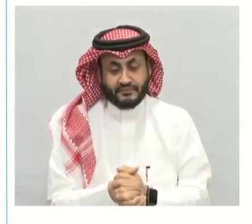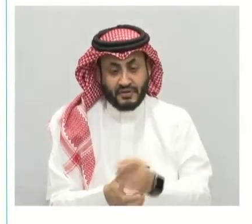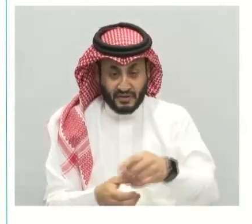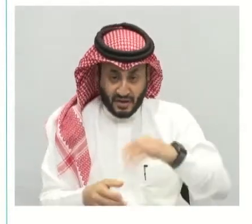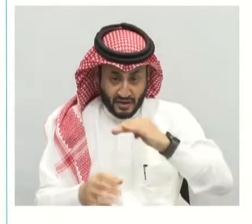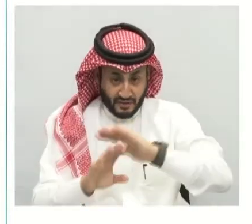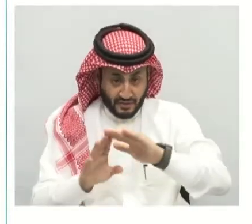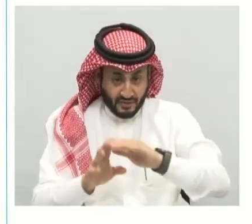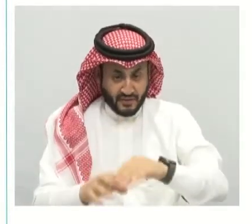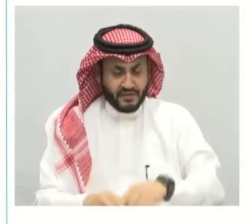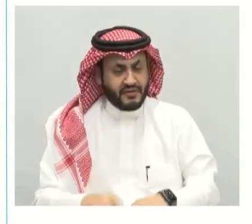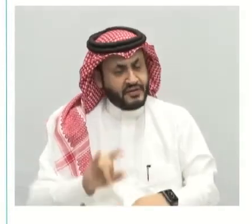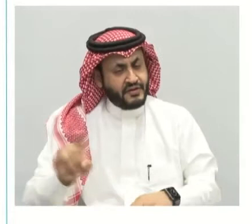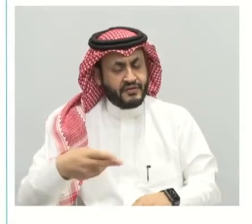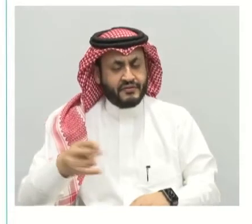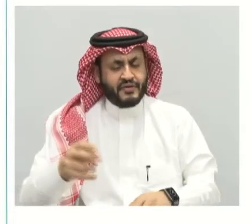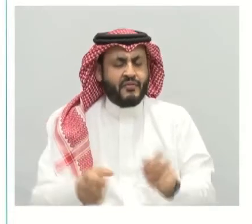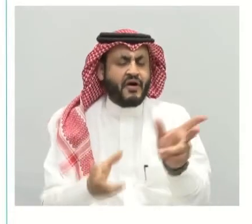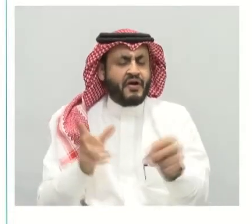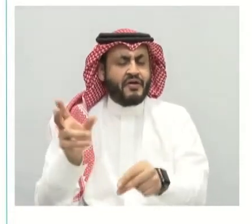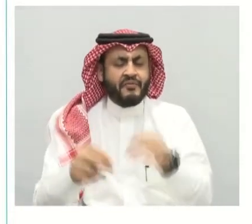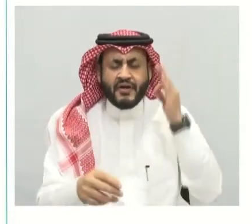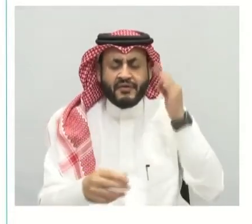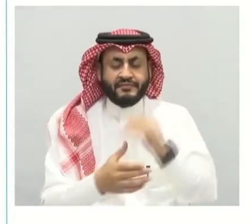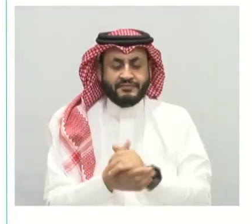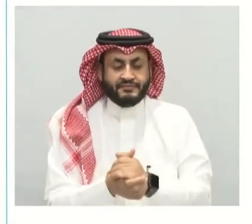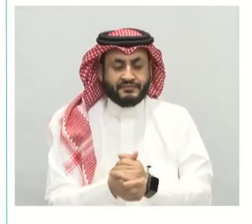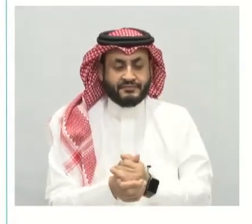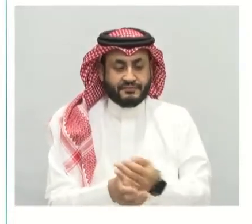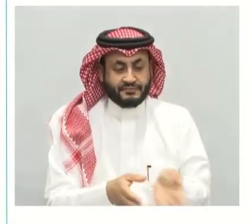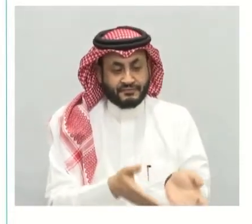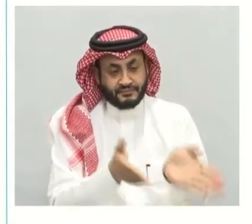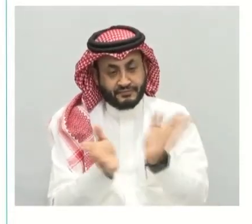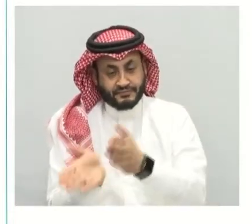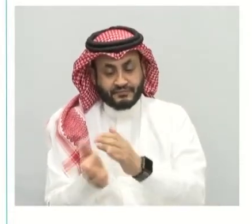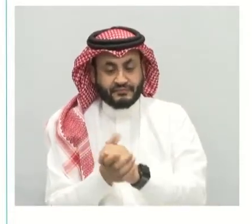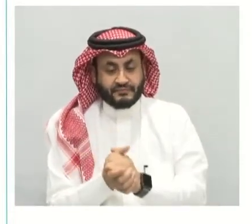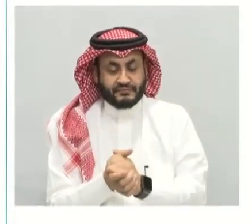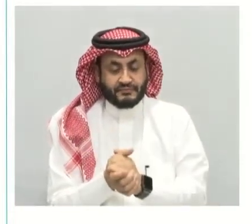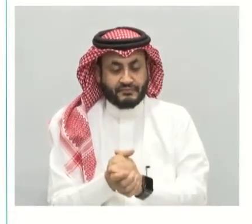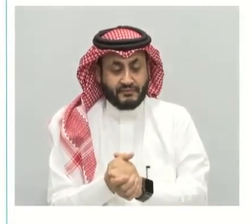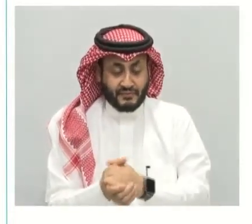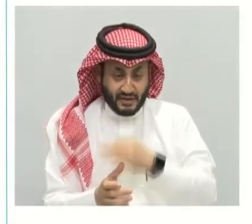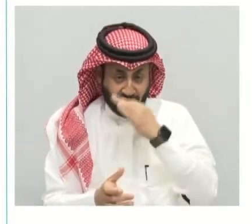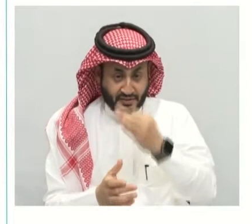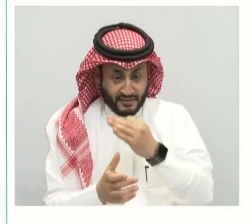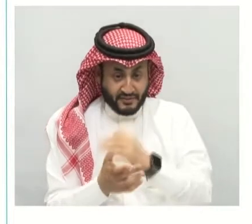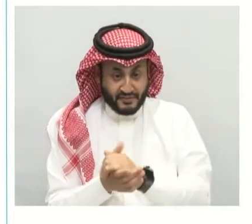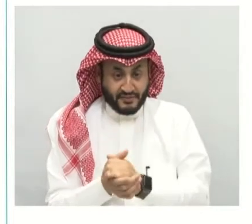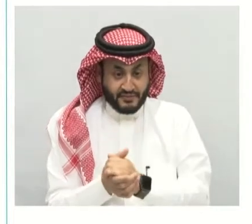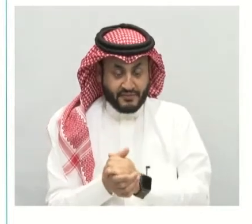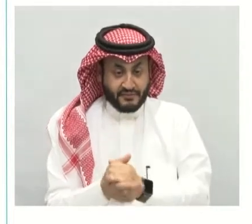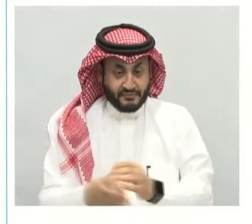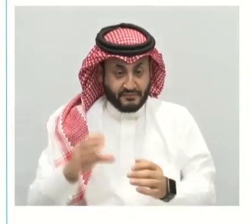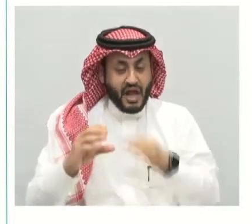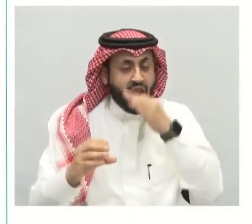yes or no about the information we have heard, and also about the pronunciation of can